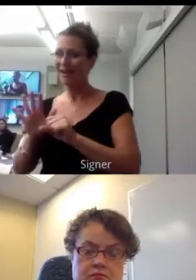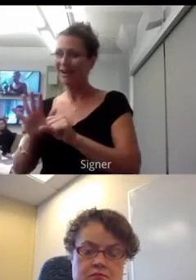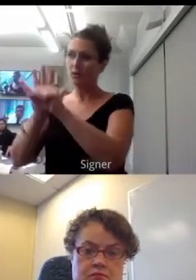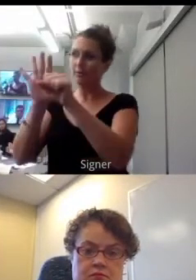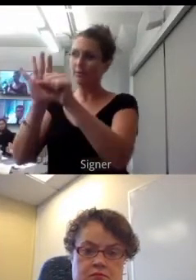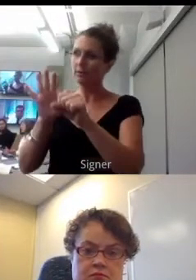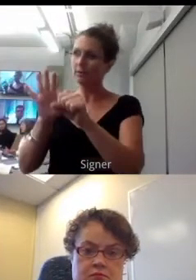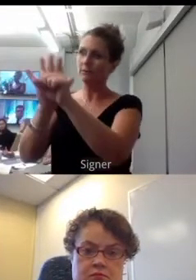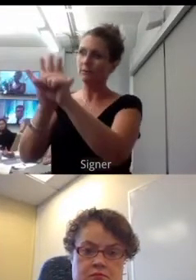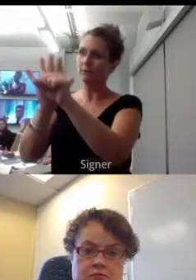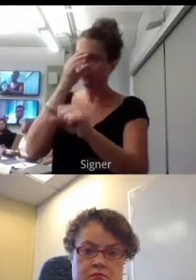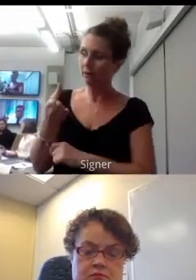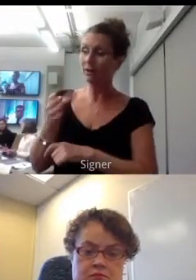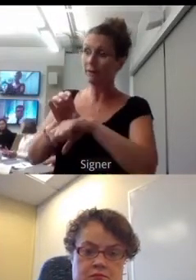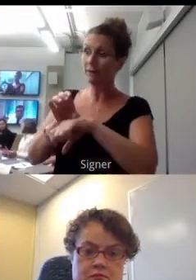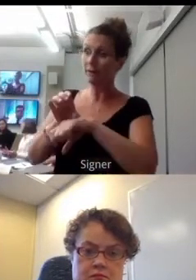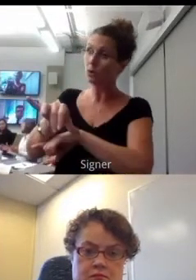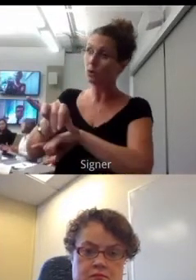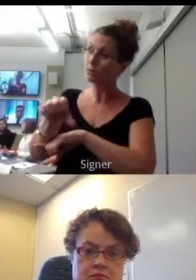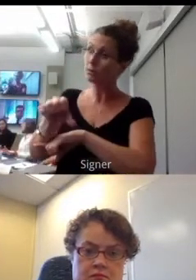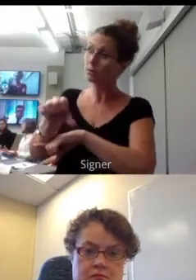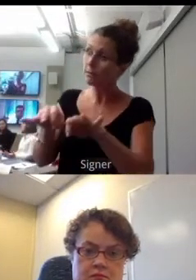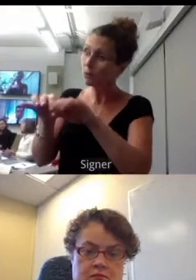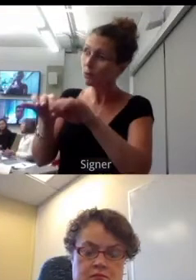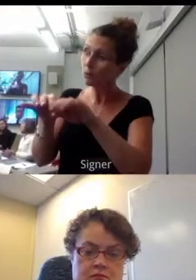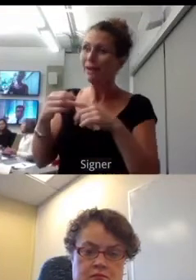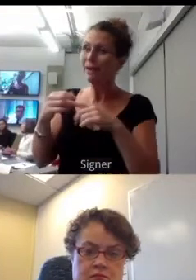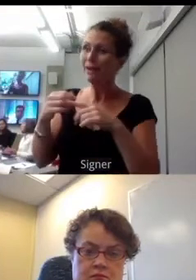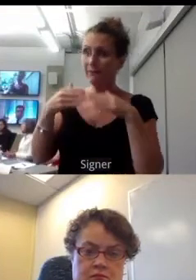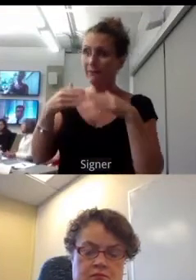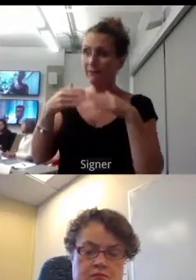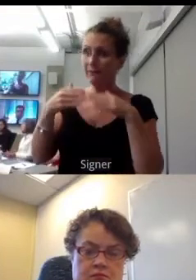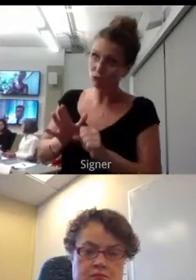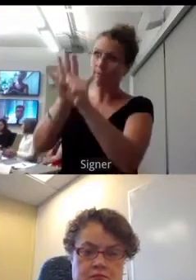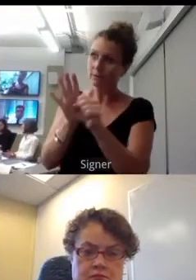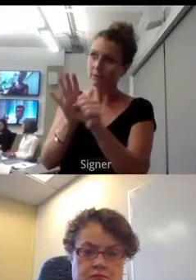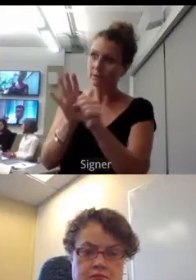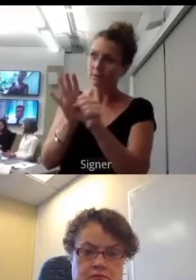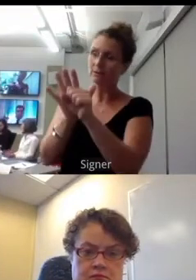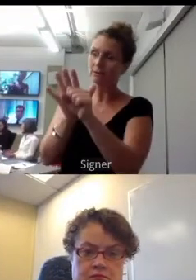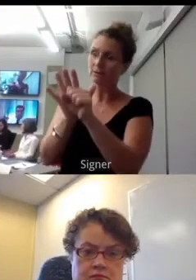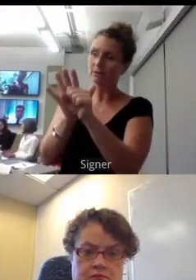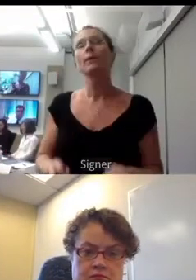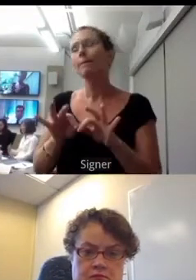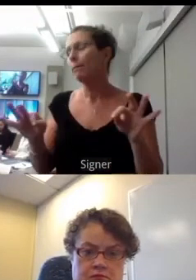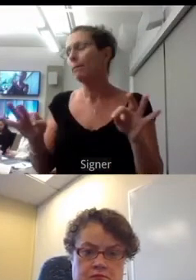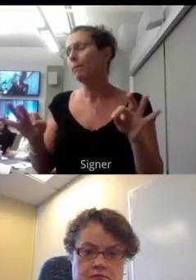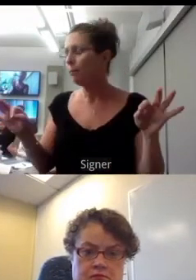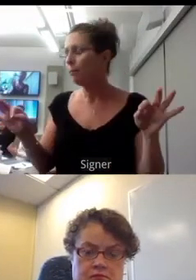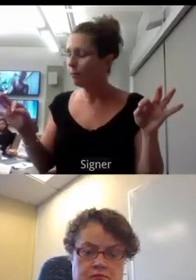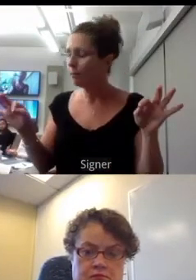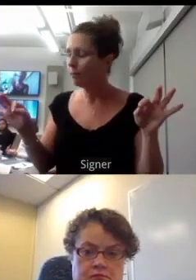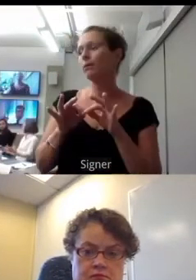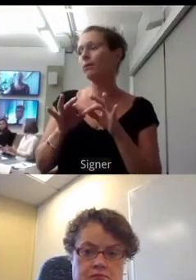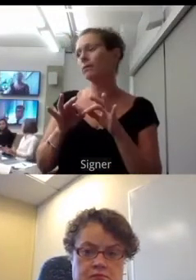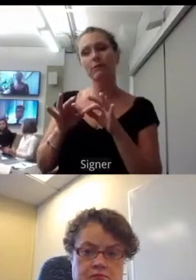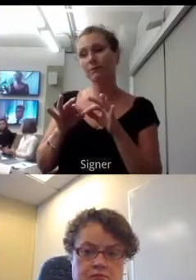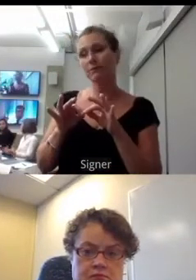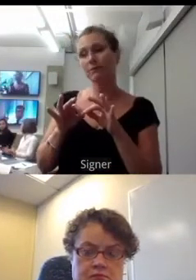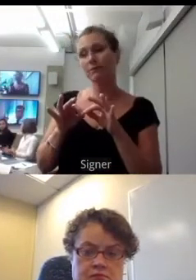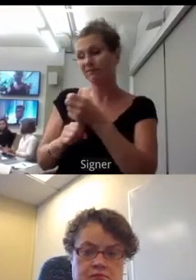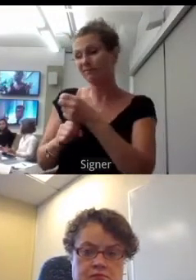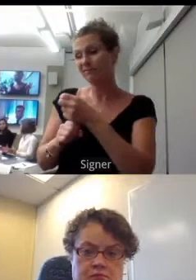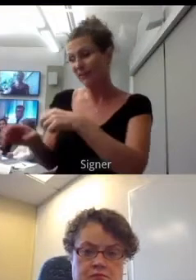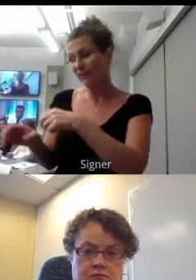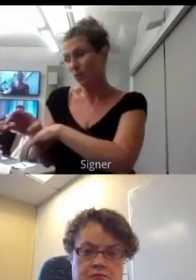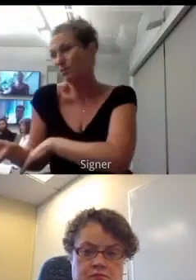having a champion is so incredibly important. And I would say that's even more important than enforcement, because it is that